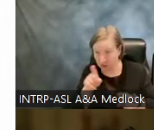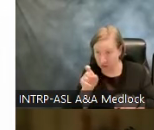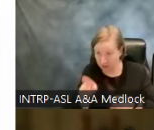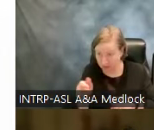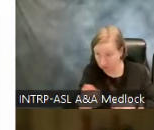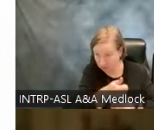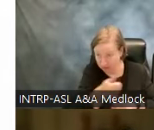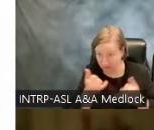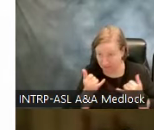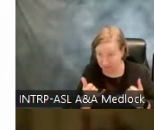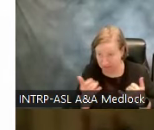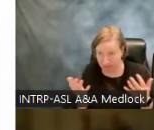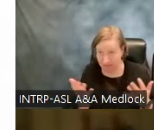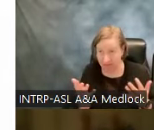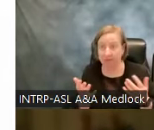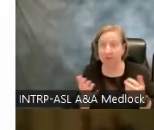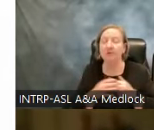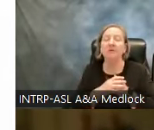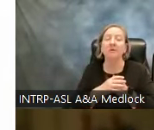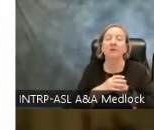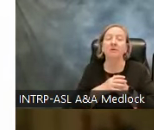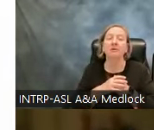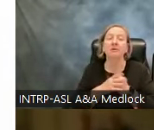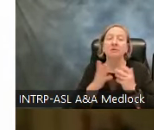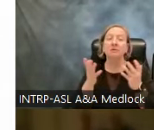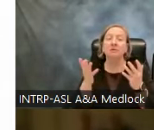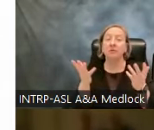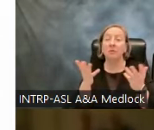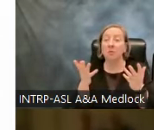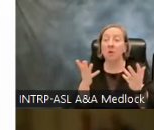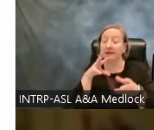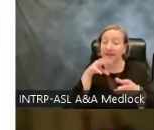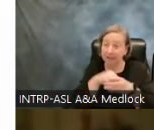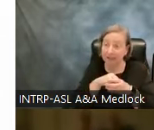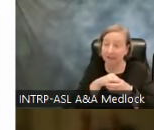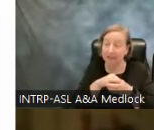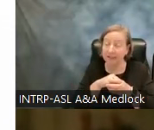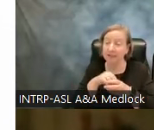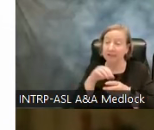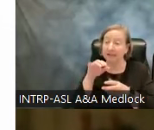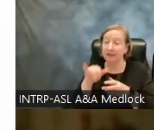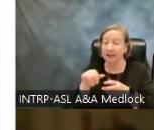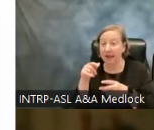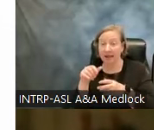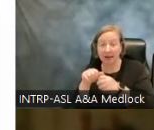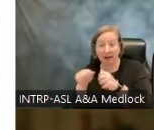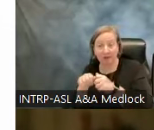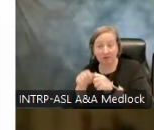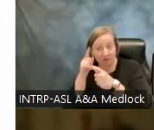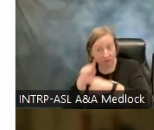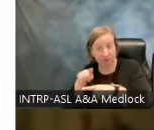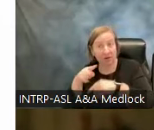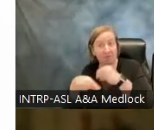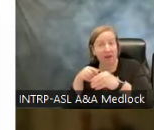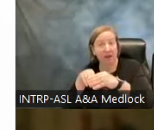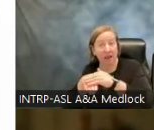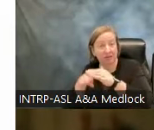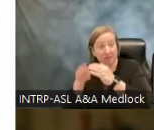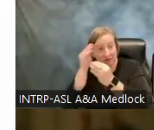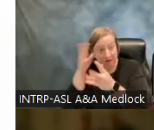this stage is the things, are the things that are in the areas of agreement on access to information